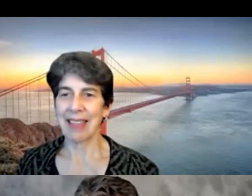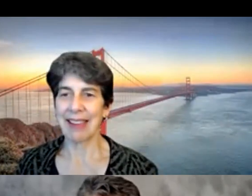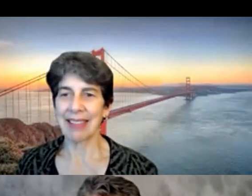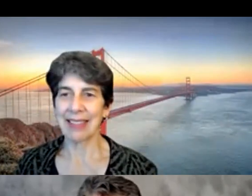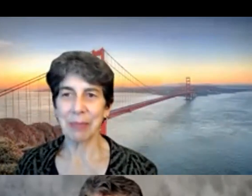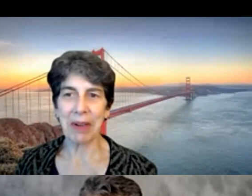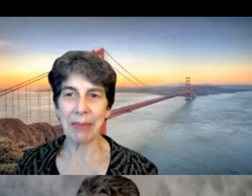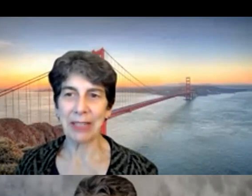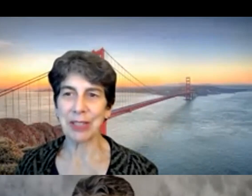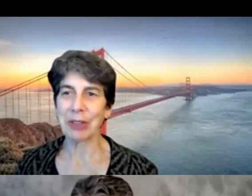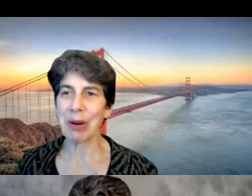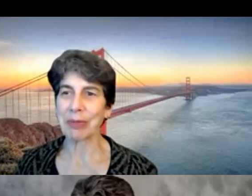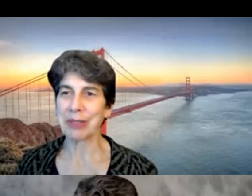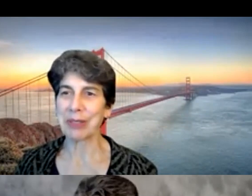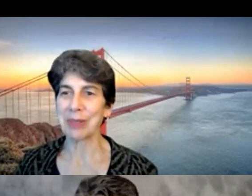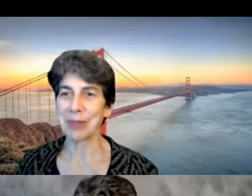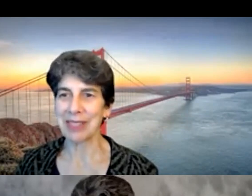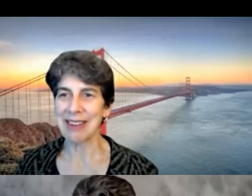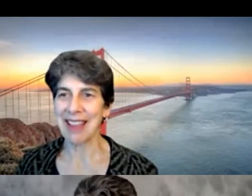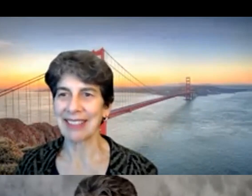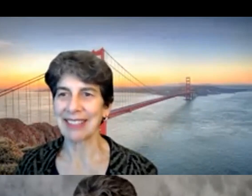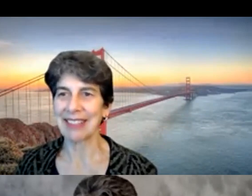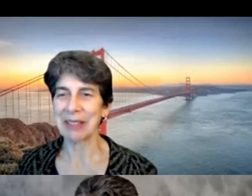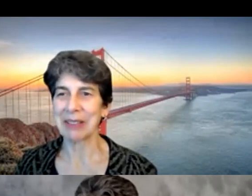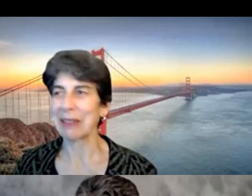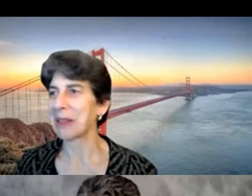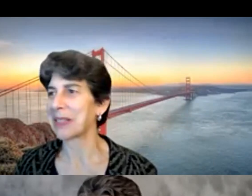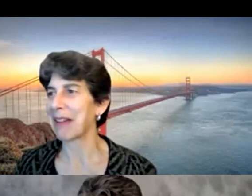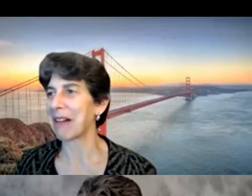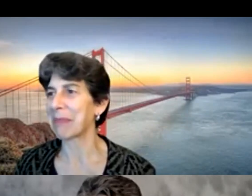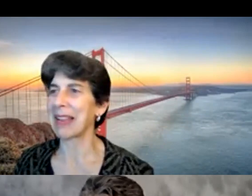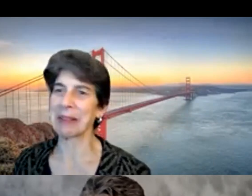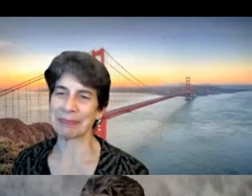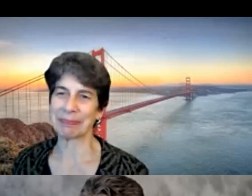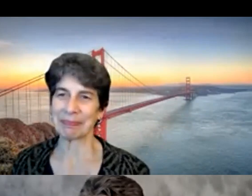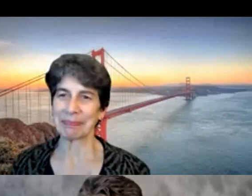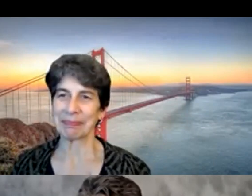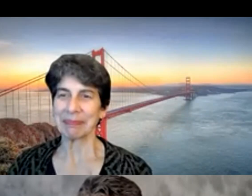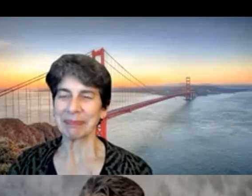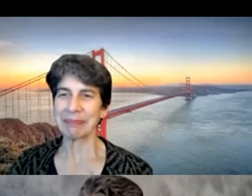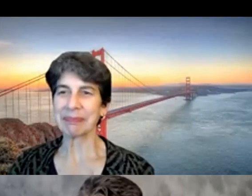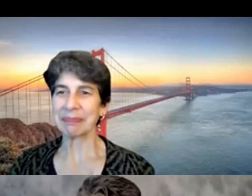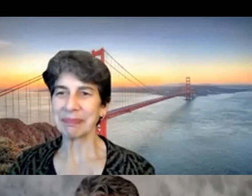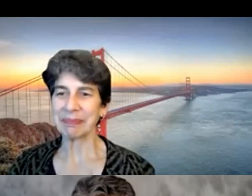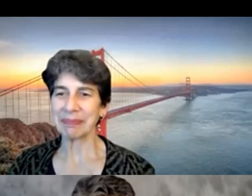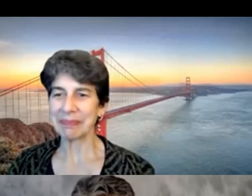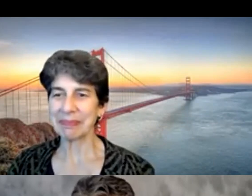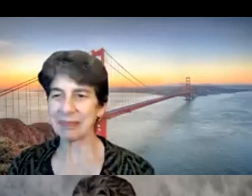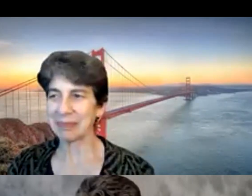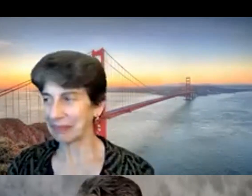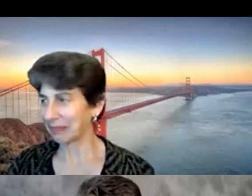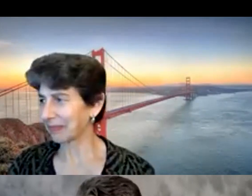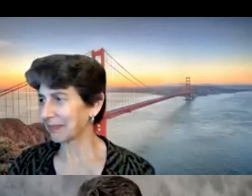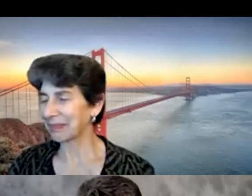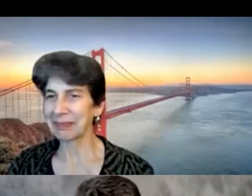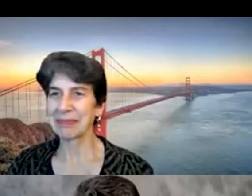And I think at this point, I'm going to turn it over to Susan and let her close out our meeting. Thank you,